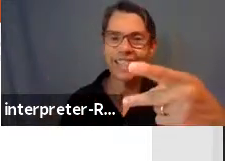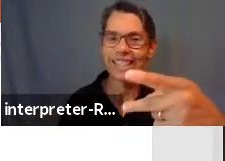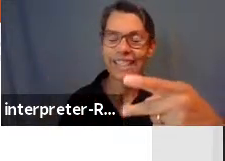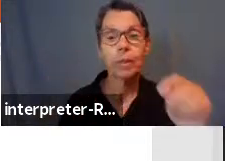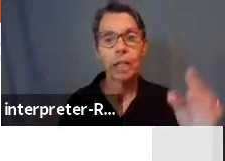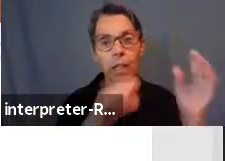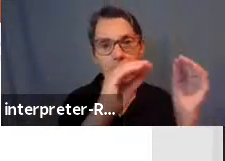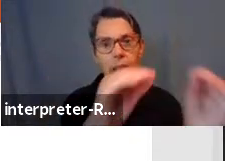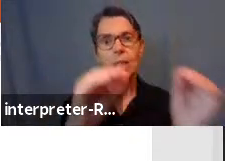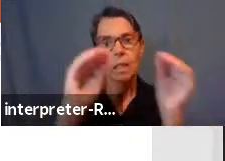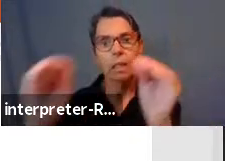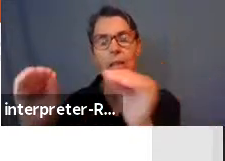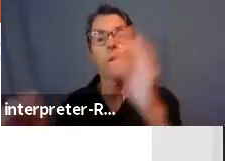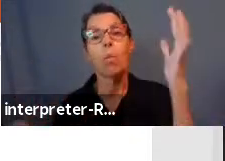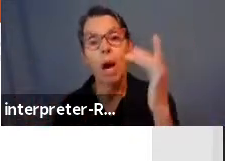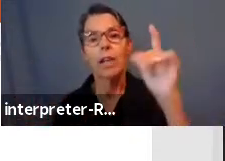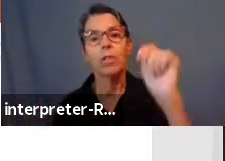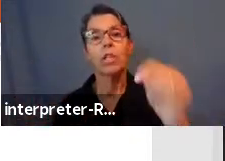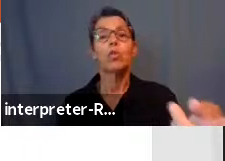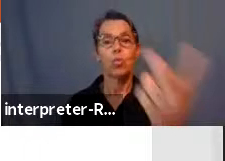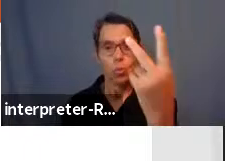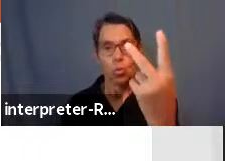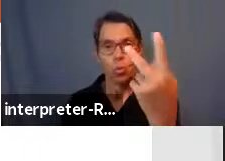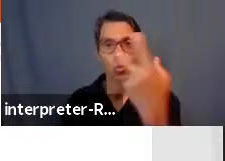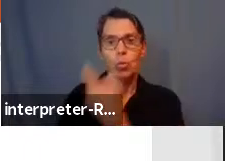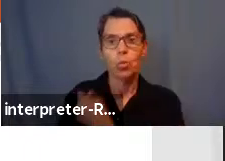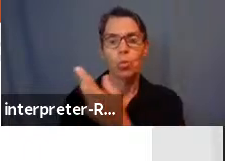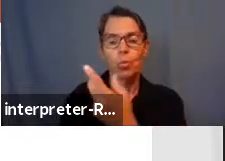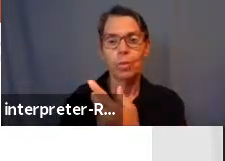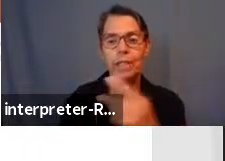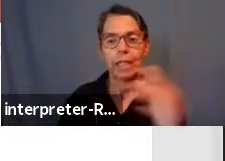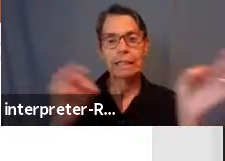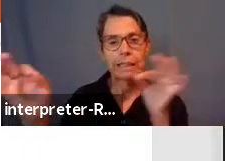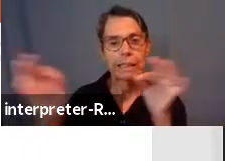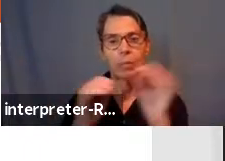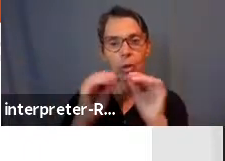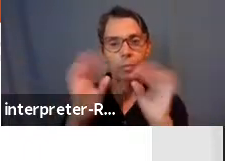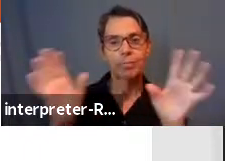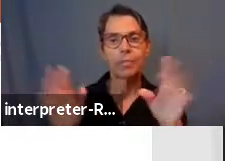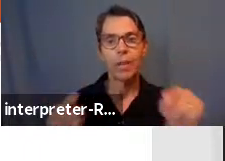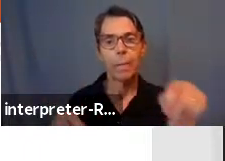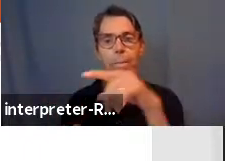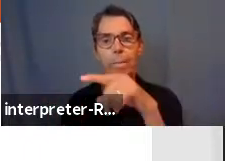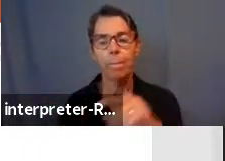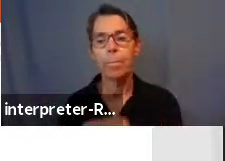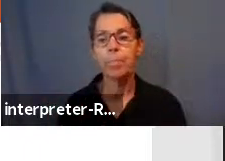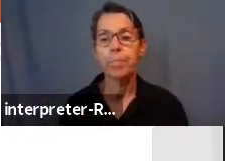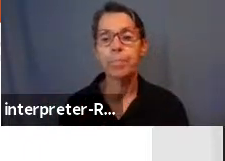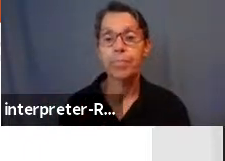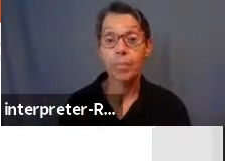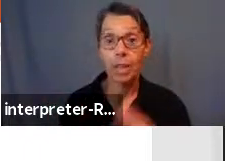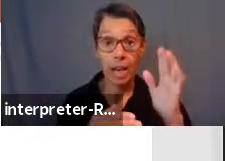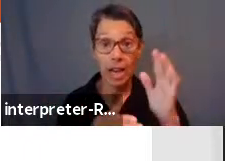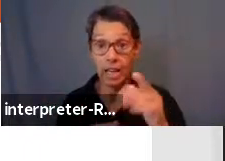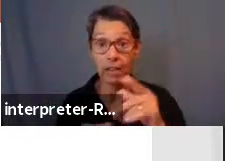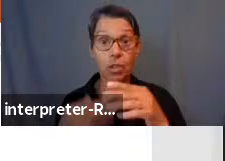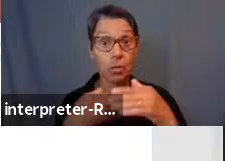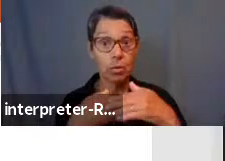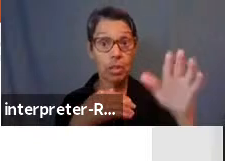on the necessity of that with them. And as far as sharing that, if you send these slides